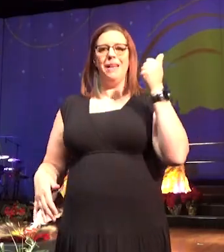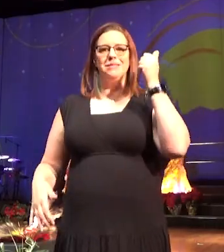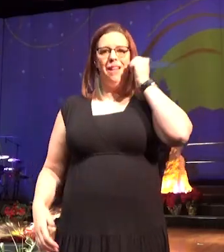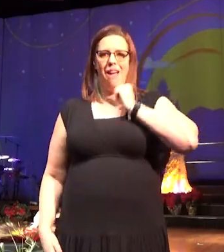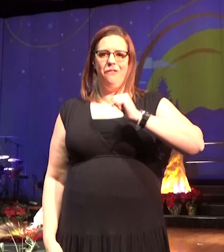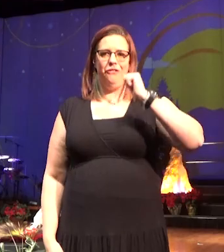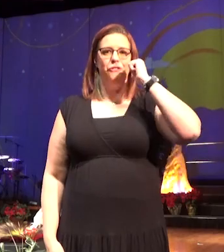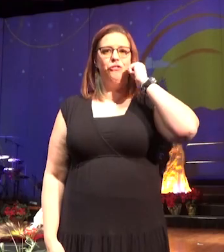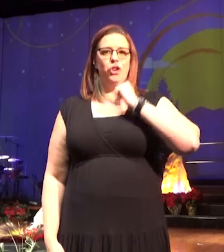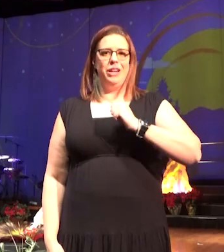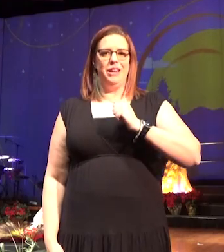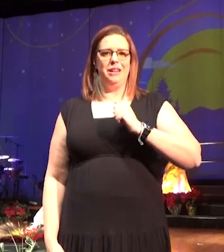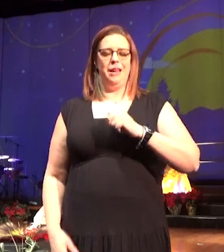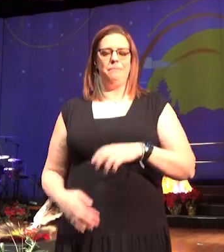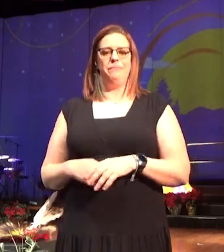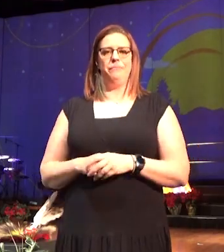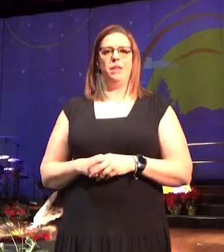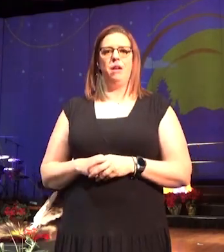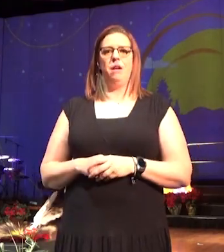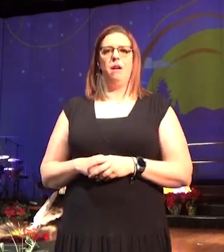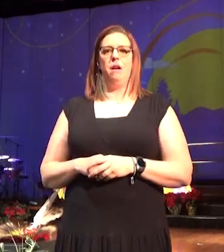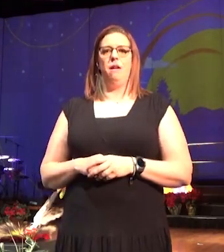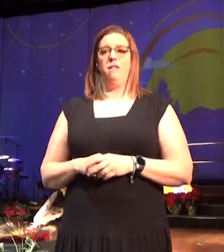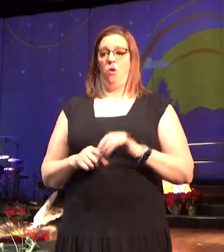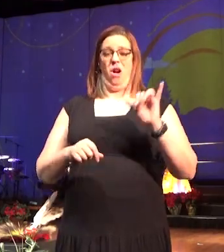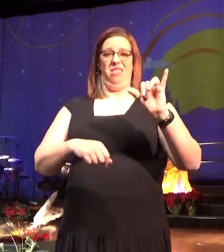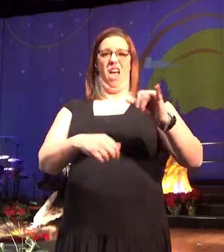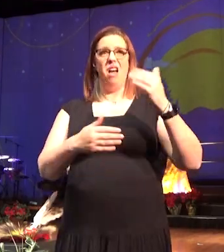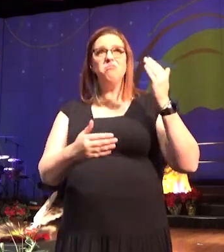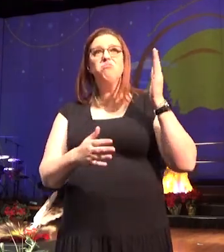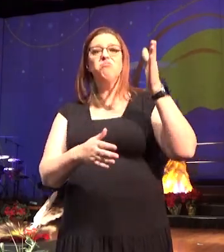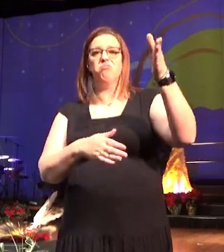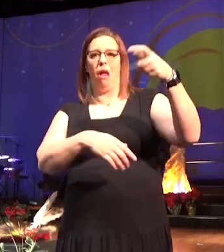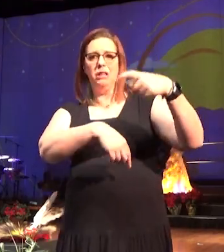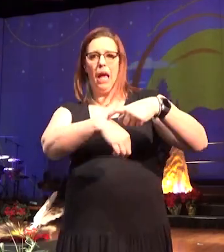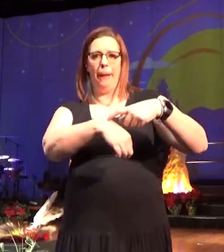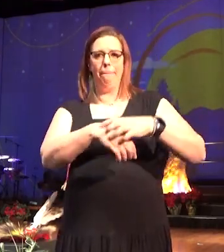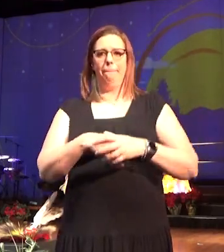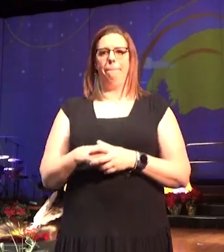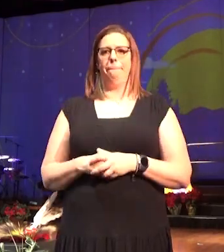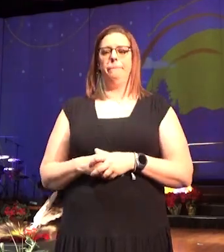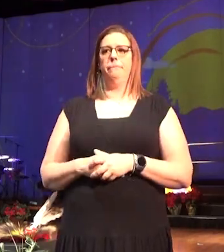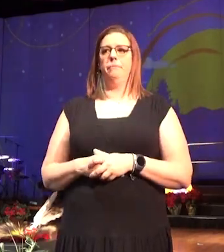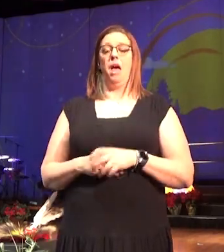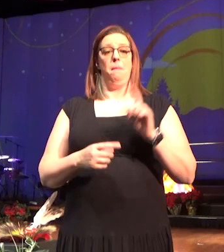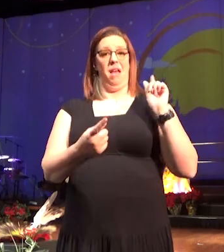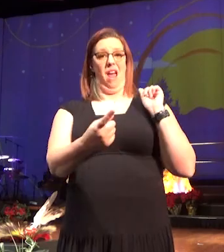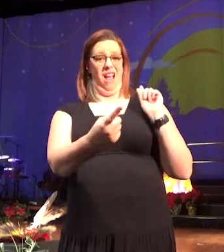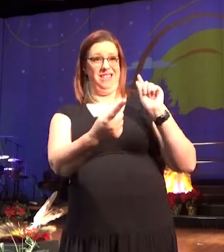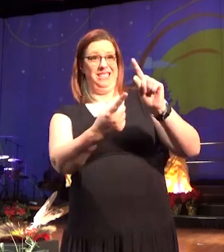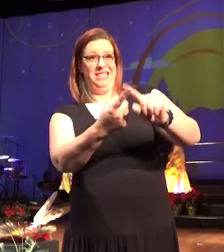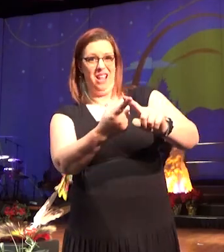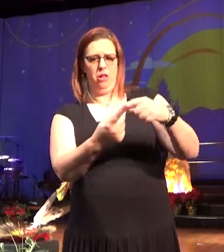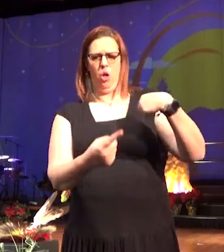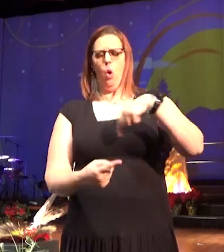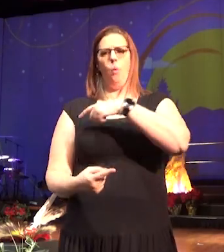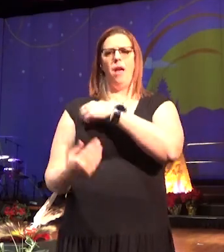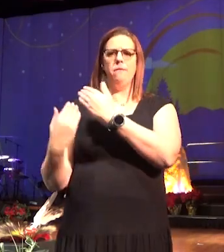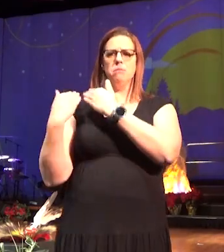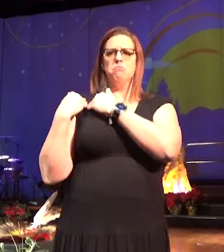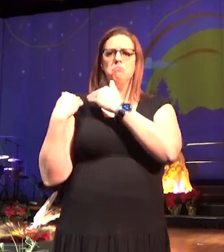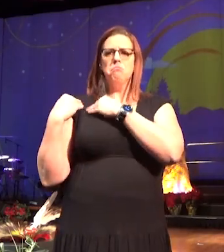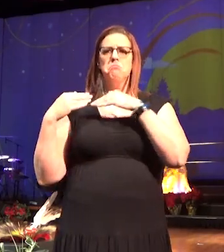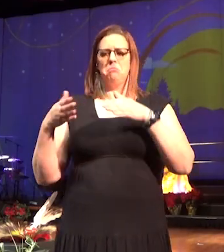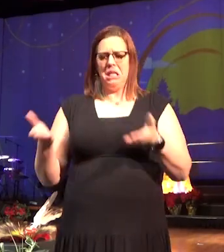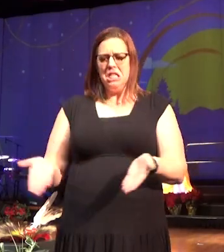day for that time if it comes. But until then, we have a duty on this earth